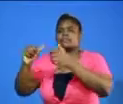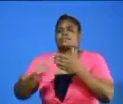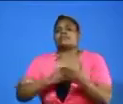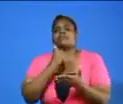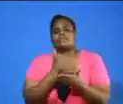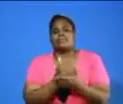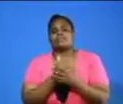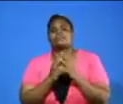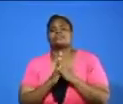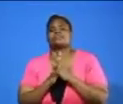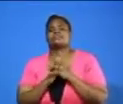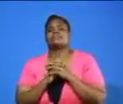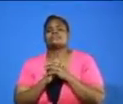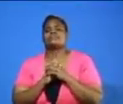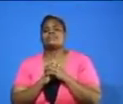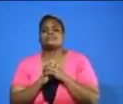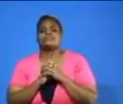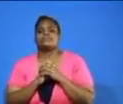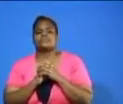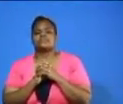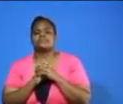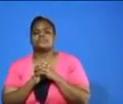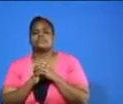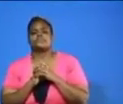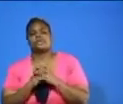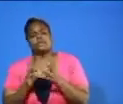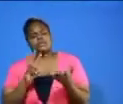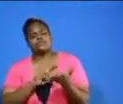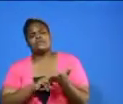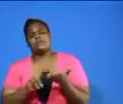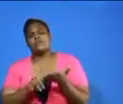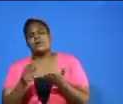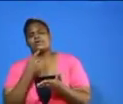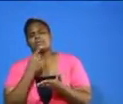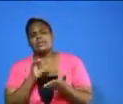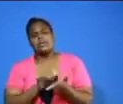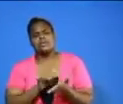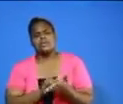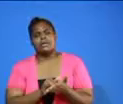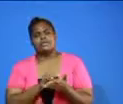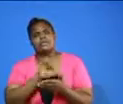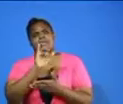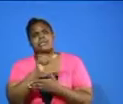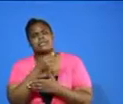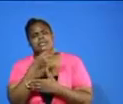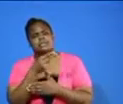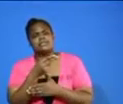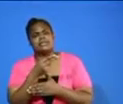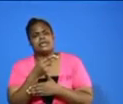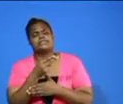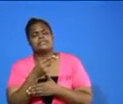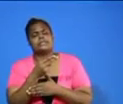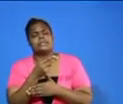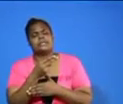part of the song. The text said Elijah was a man subject to like